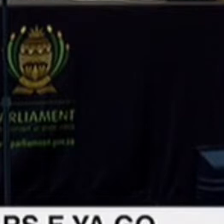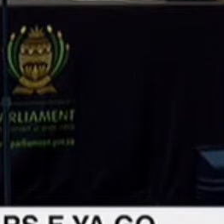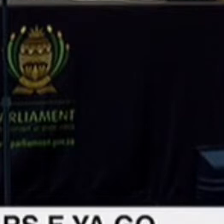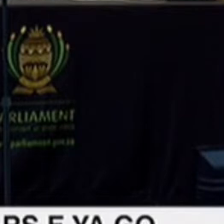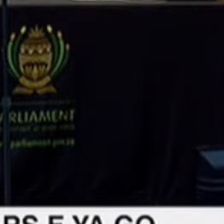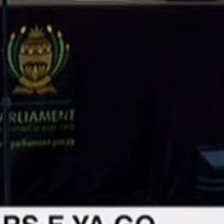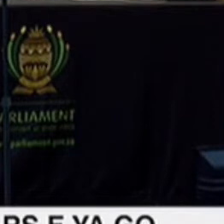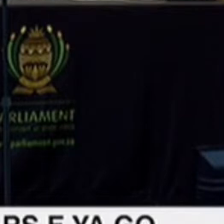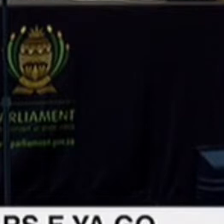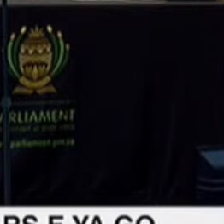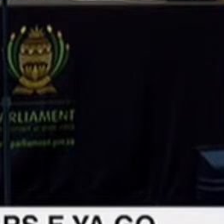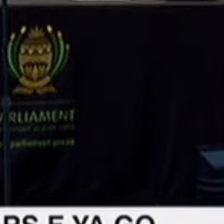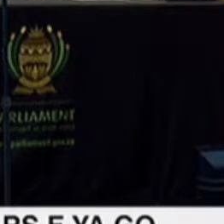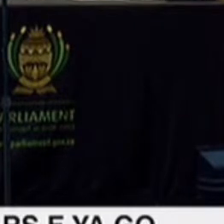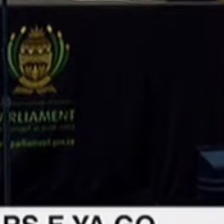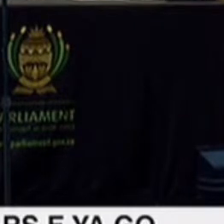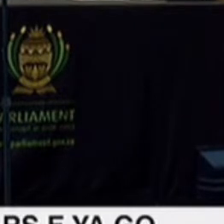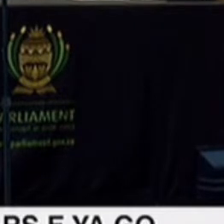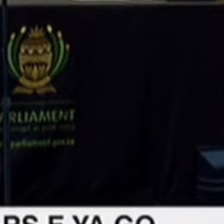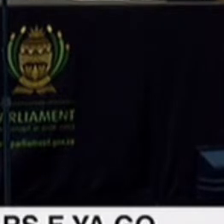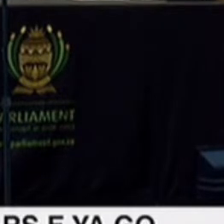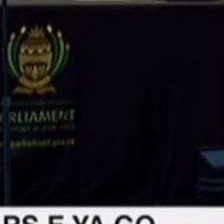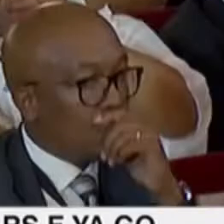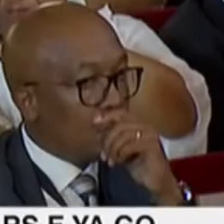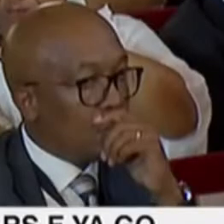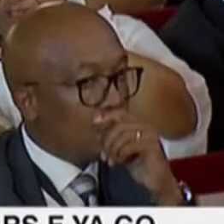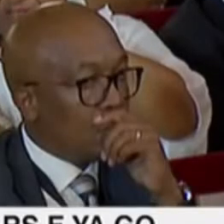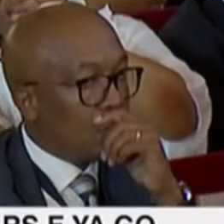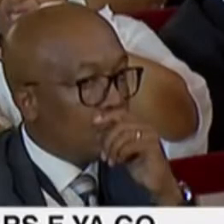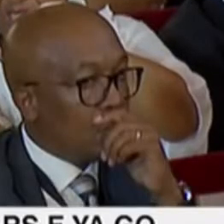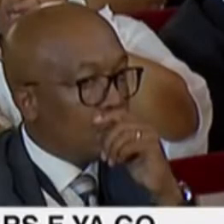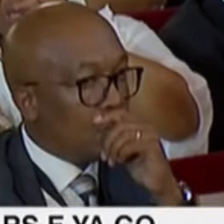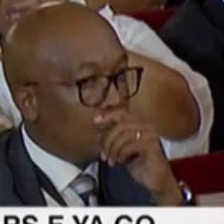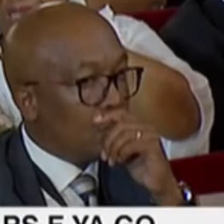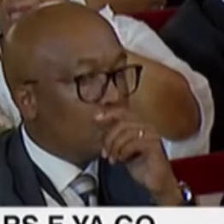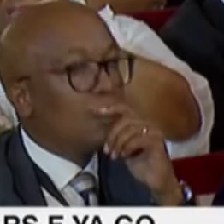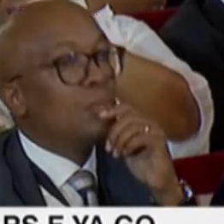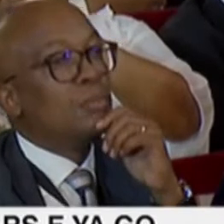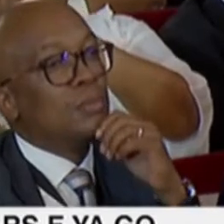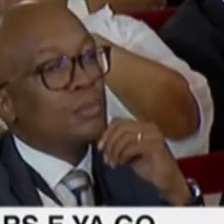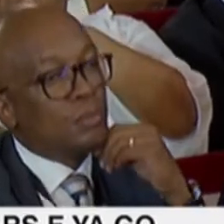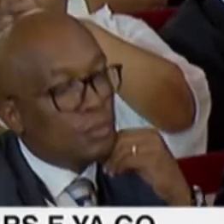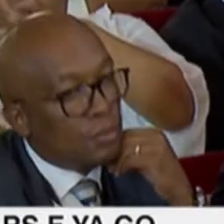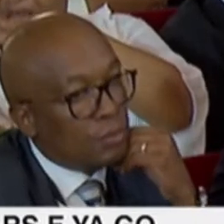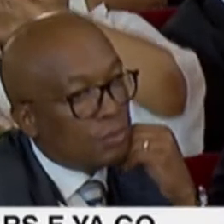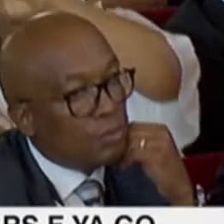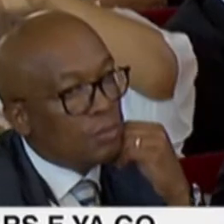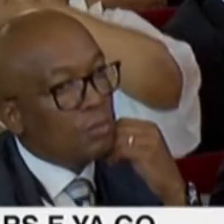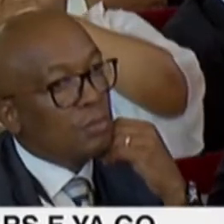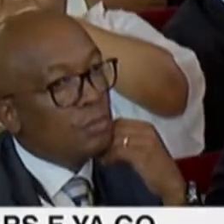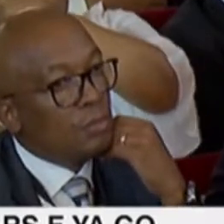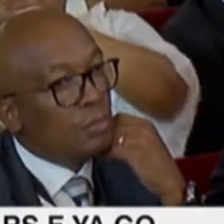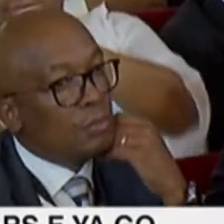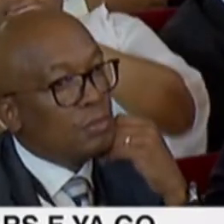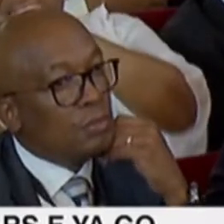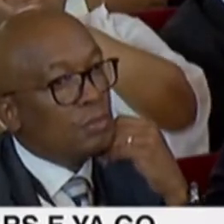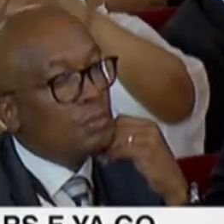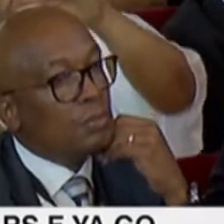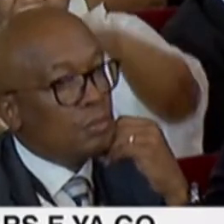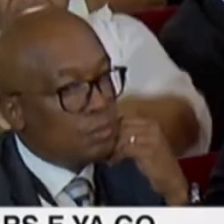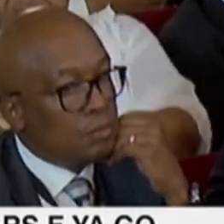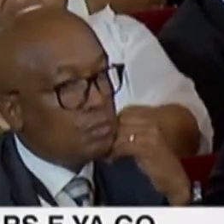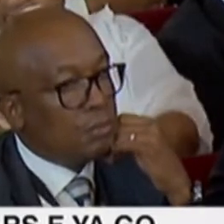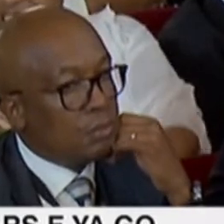simpler and more effective. The urban development zone tax incentive will also be extended by 2